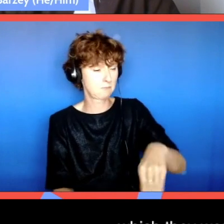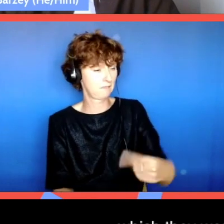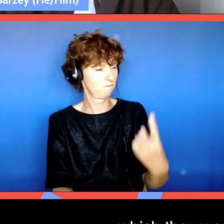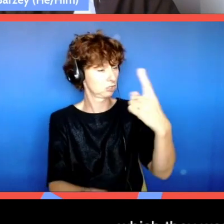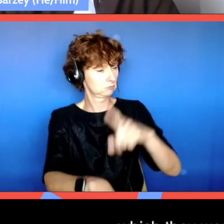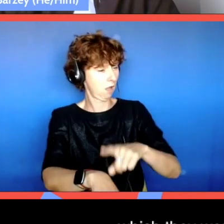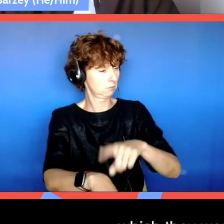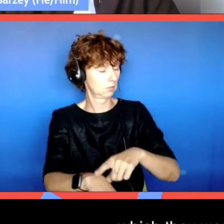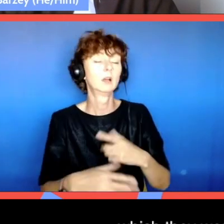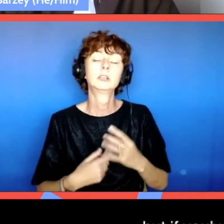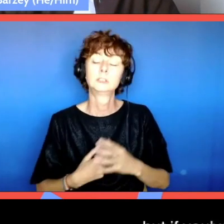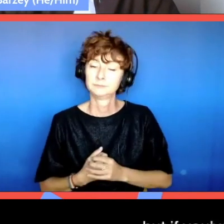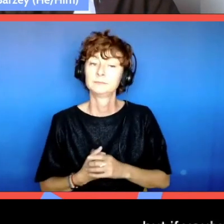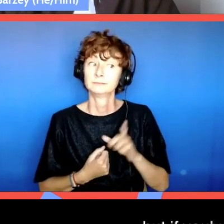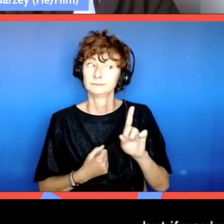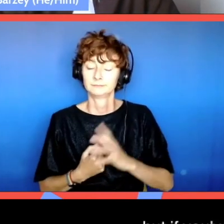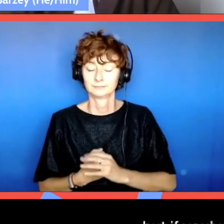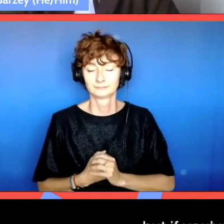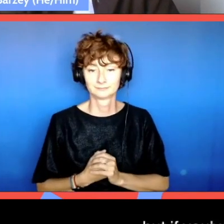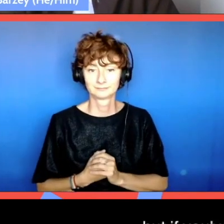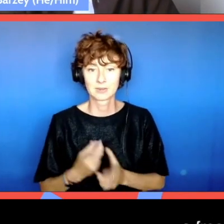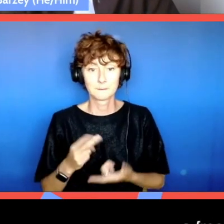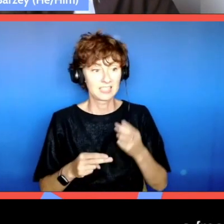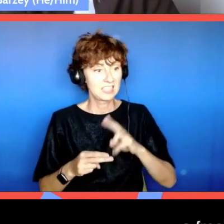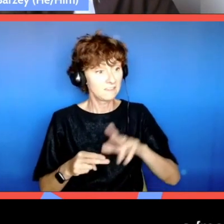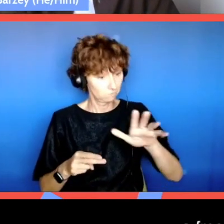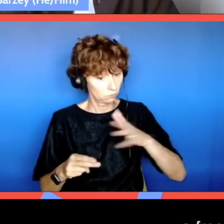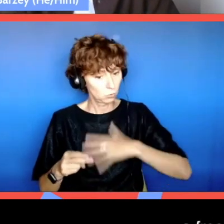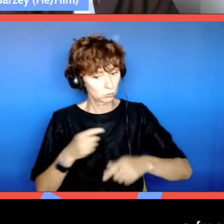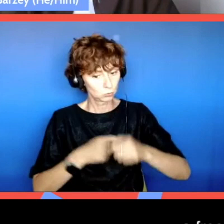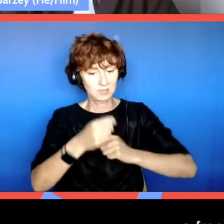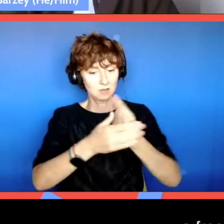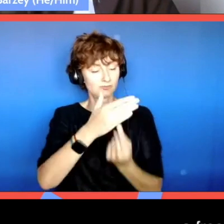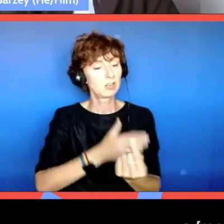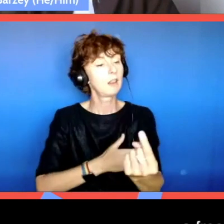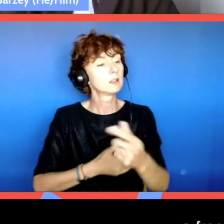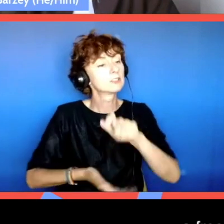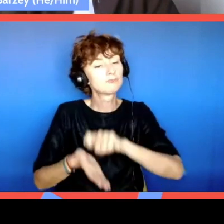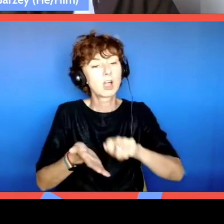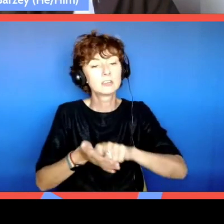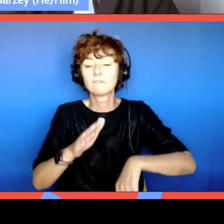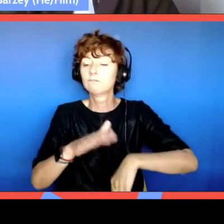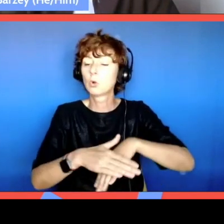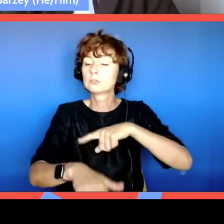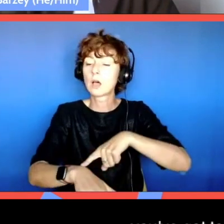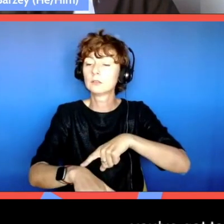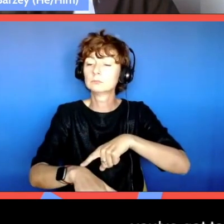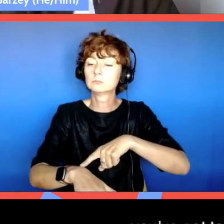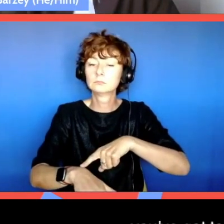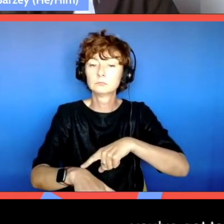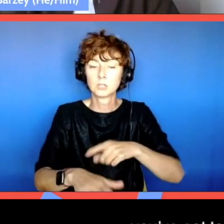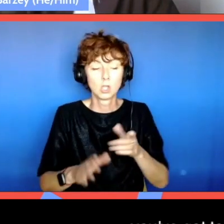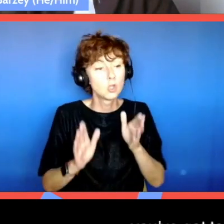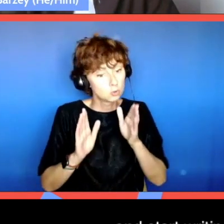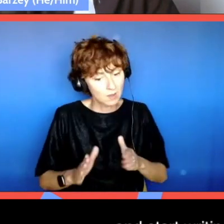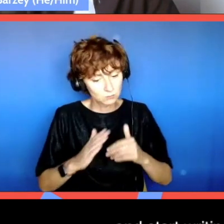criticism. But if you've got ambitions to be a freelancer full-time, you've got to build